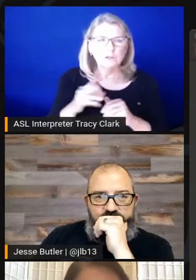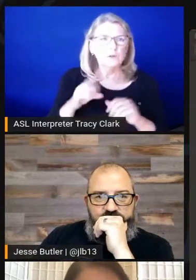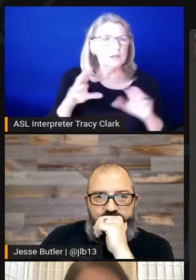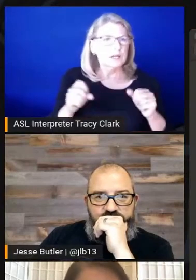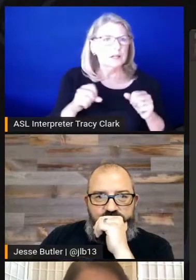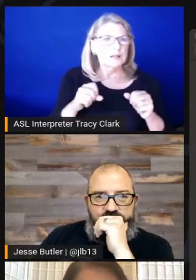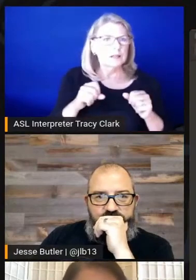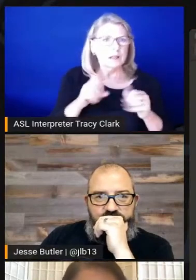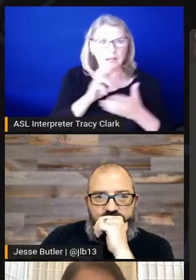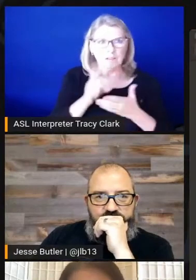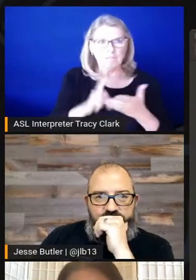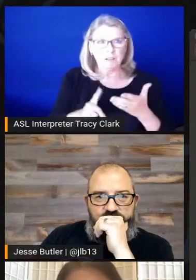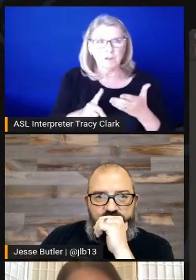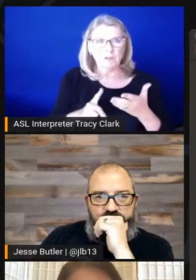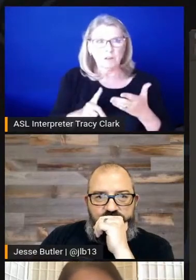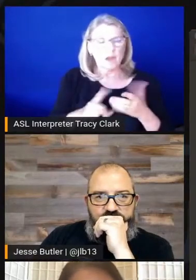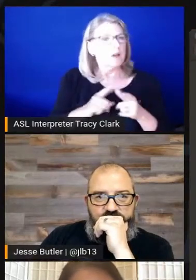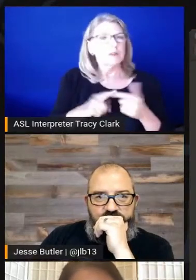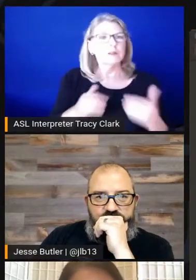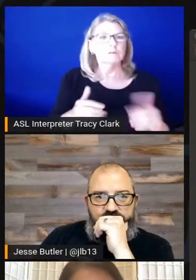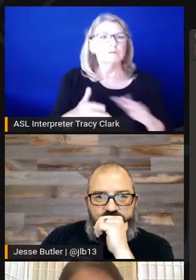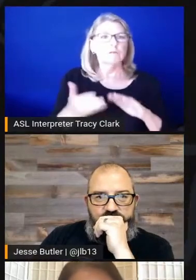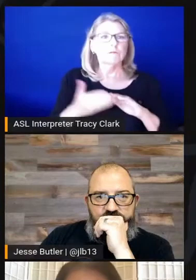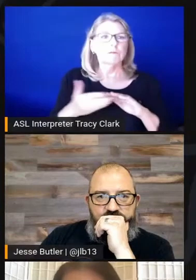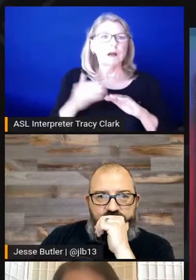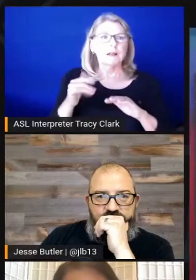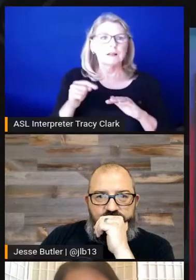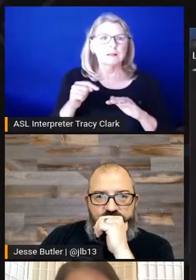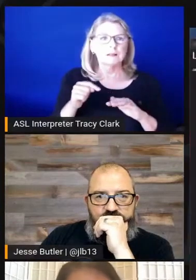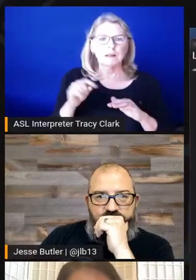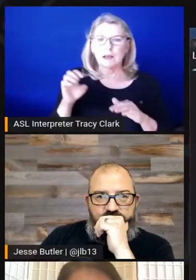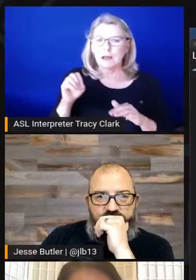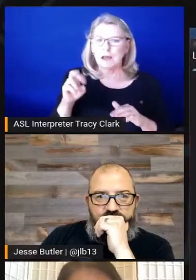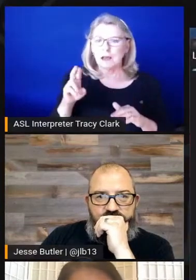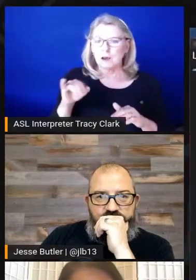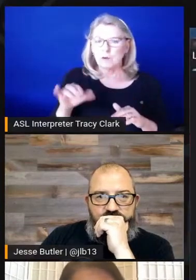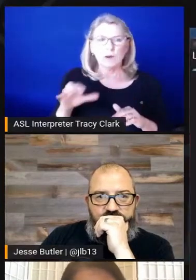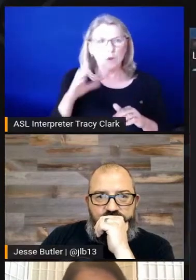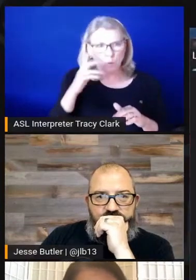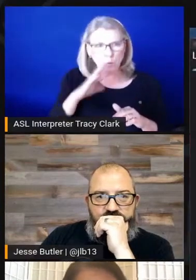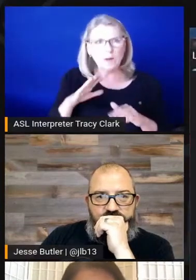it. And Eric's going to dive into, walking through some of the